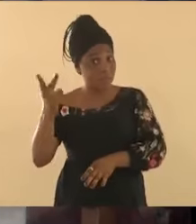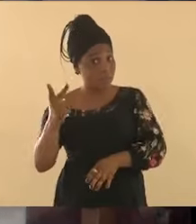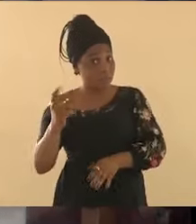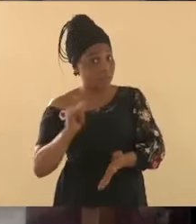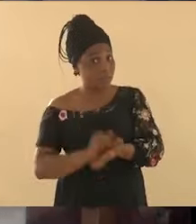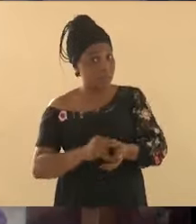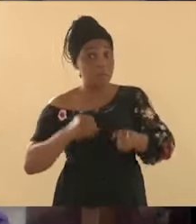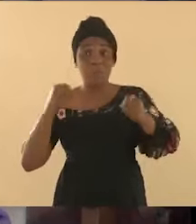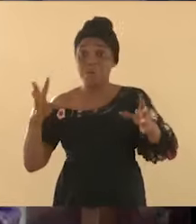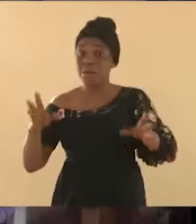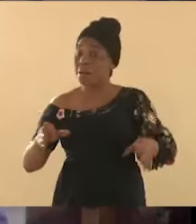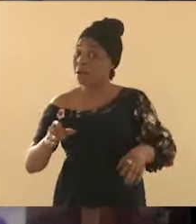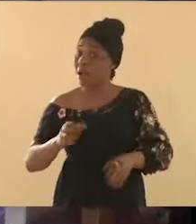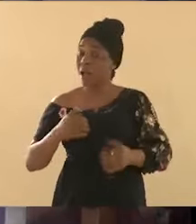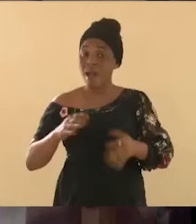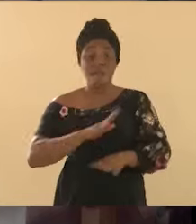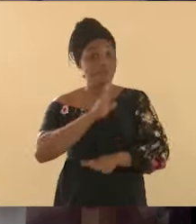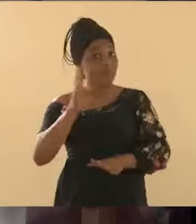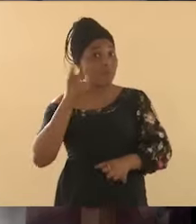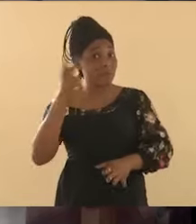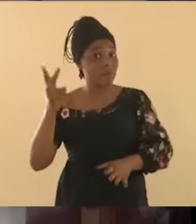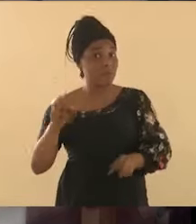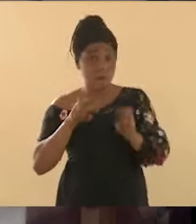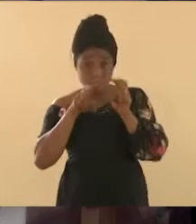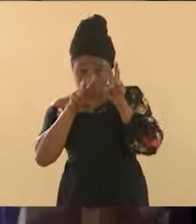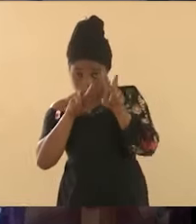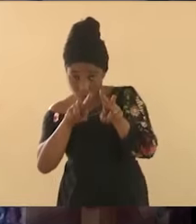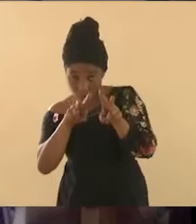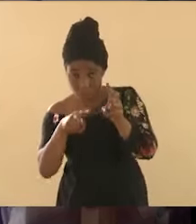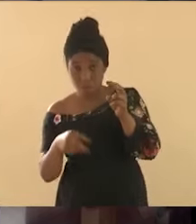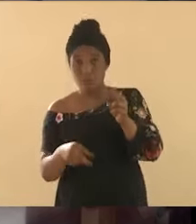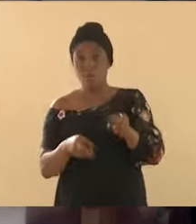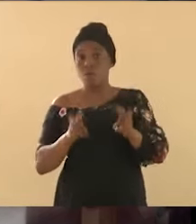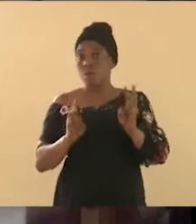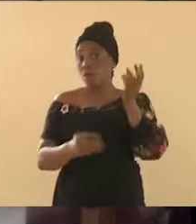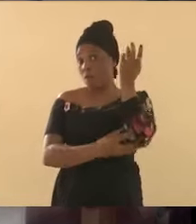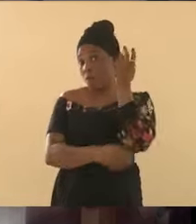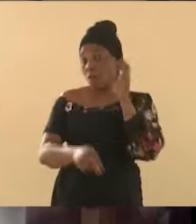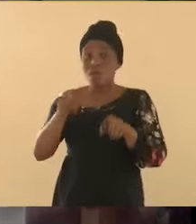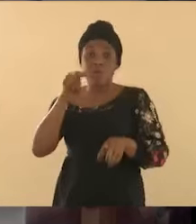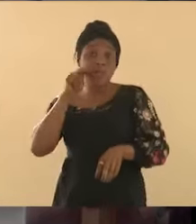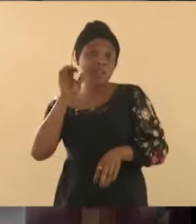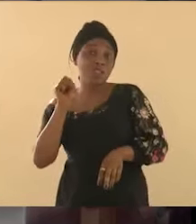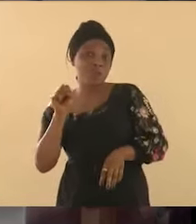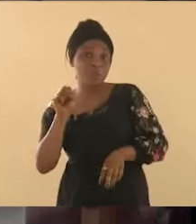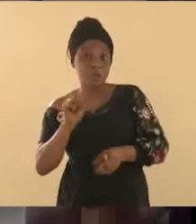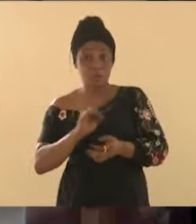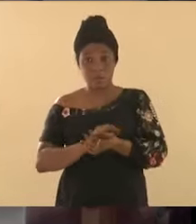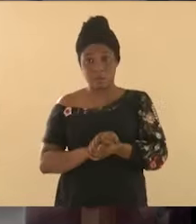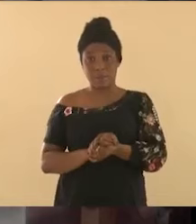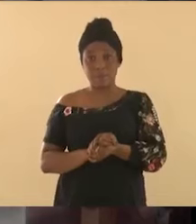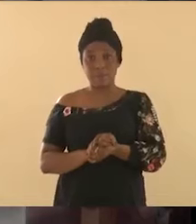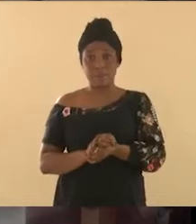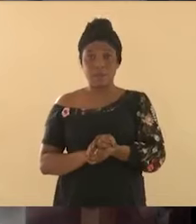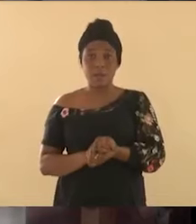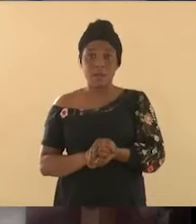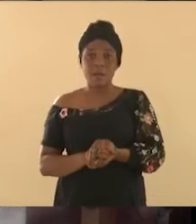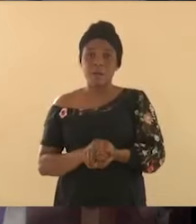I have never seen, and many have never seen. As we watch the plight of poor Nigerians,